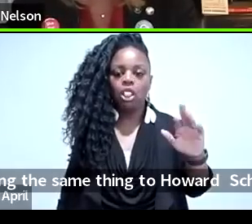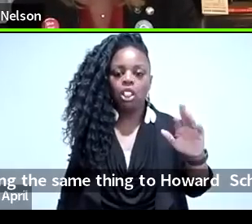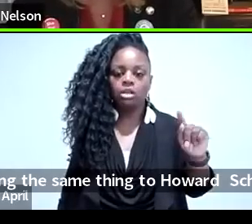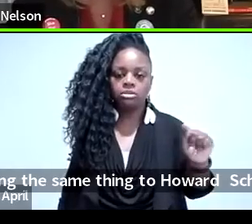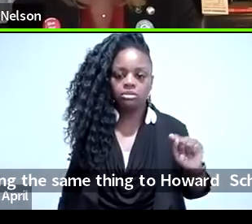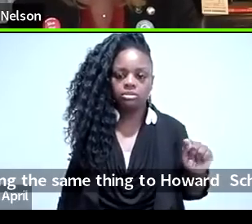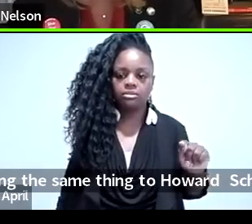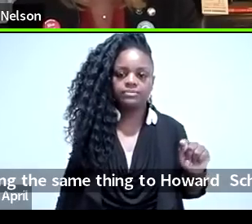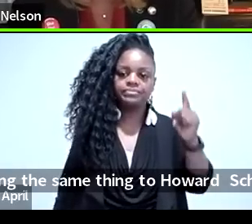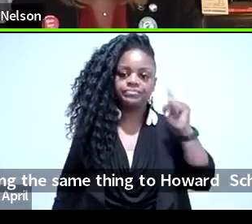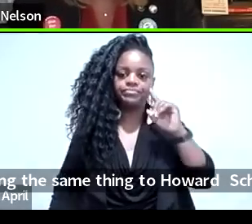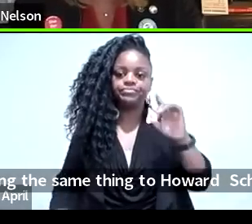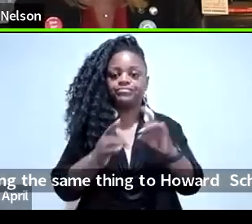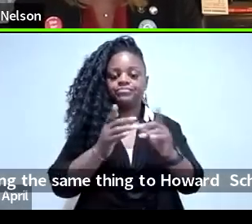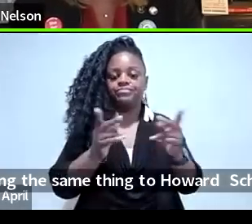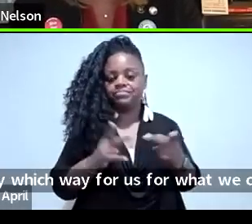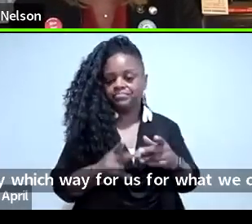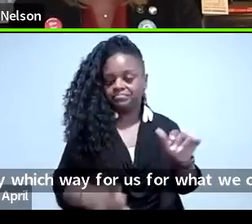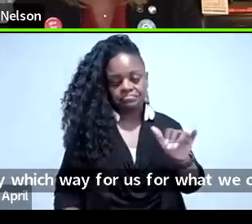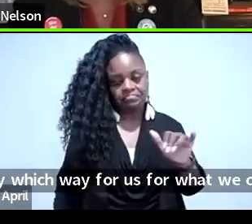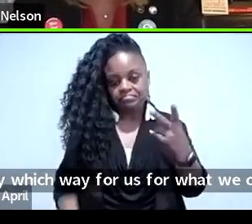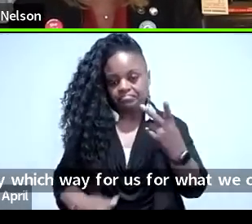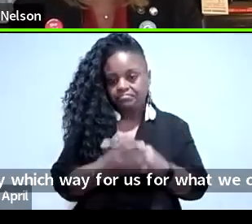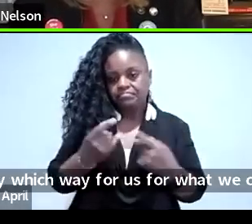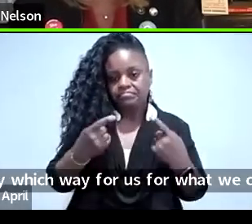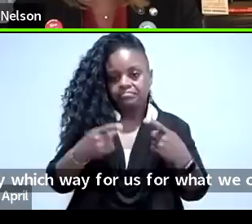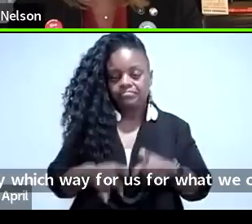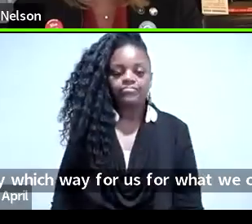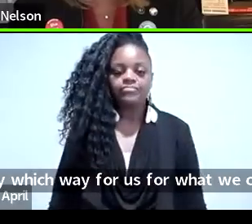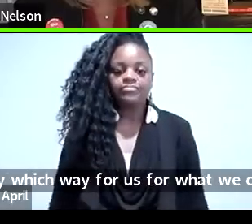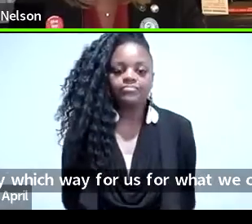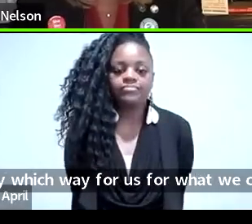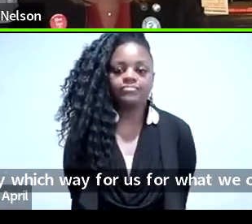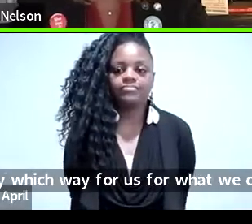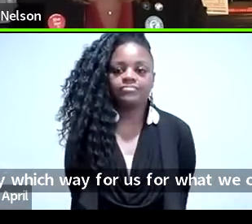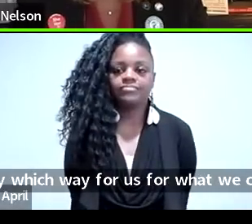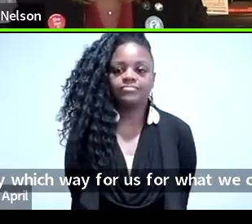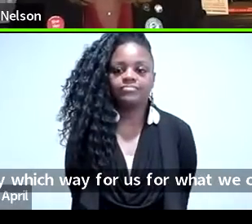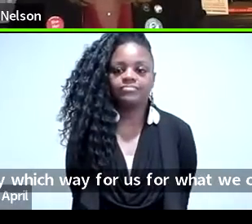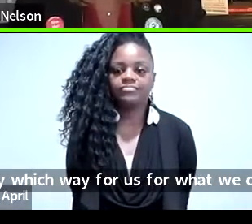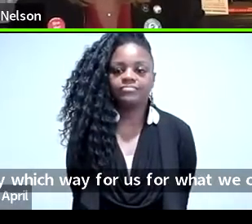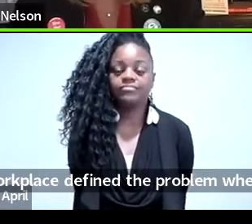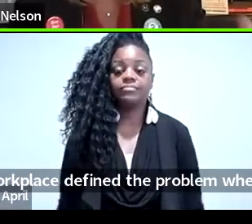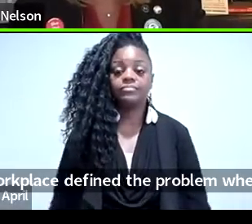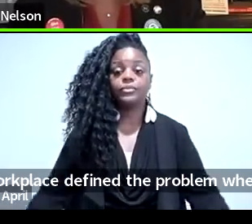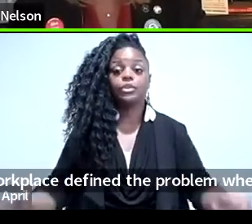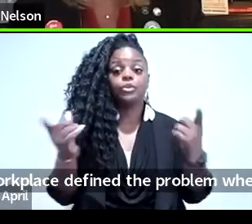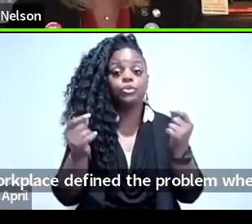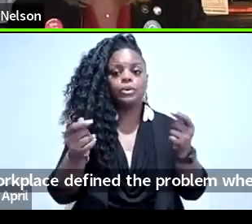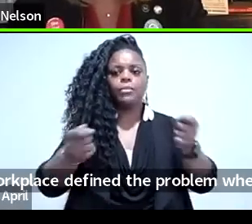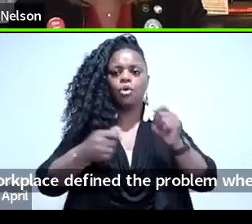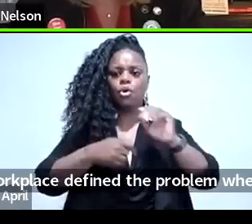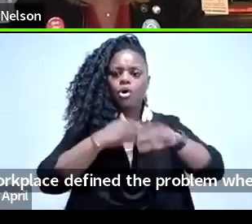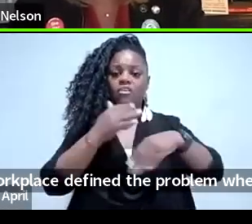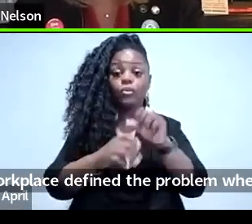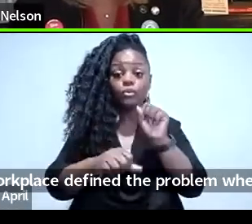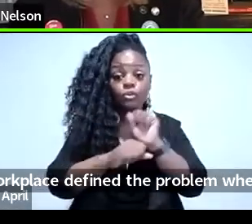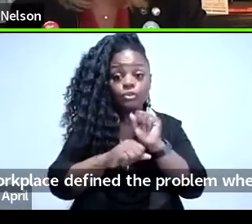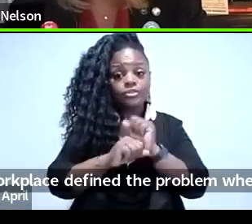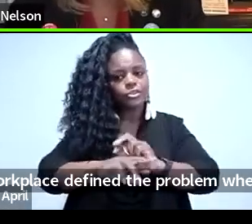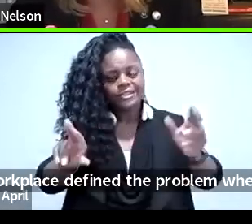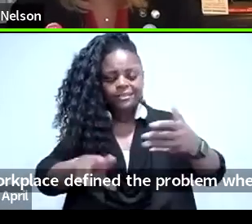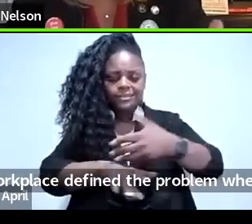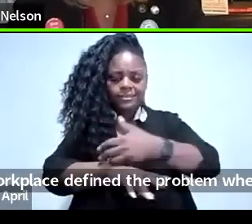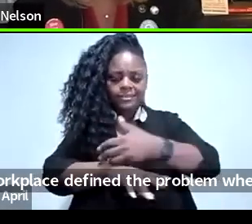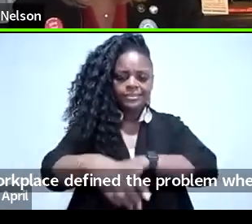define the problem where it is. We bring workers together around those common demands. We help to define that for the community around us so that they can support